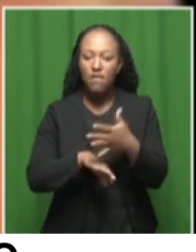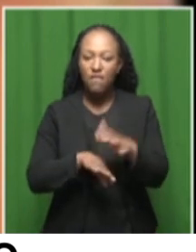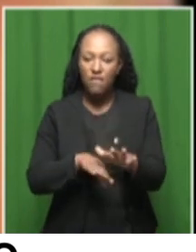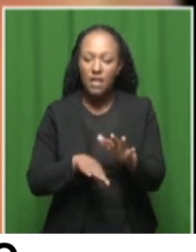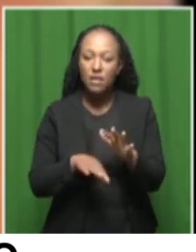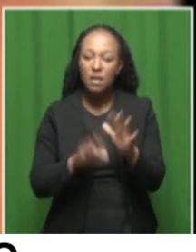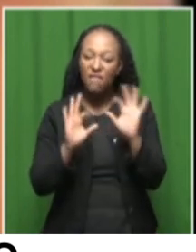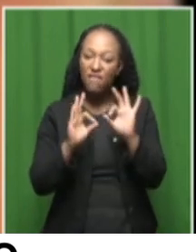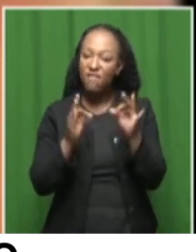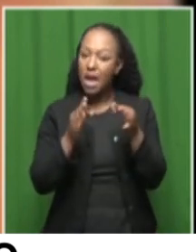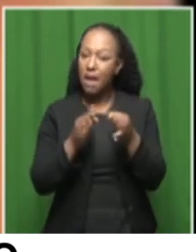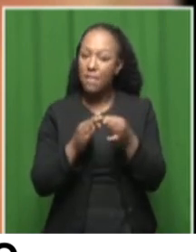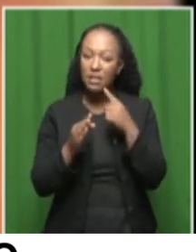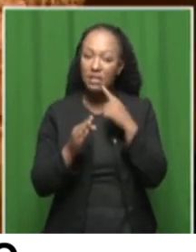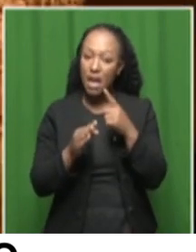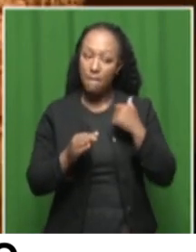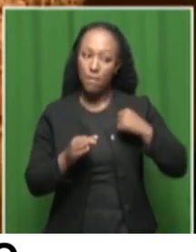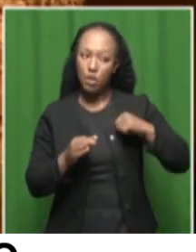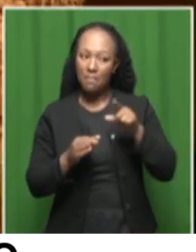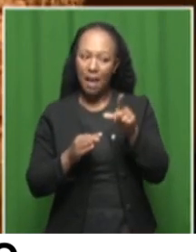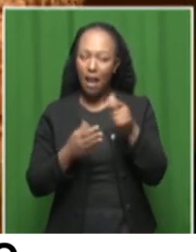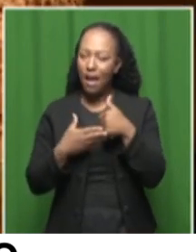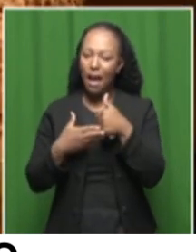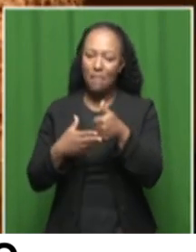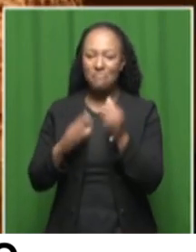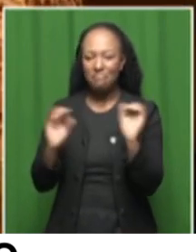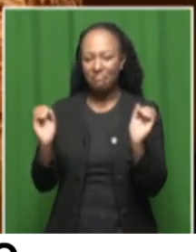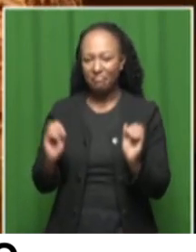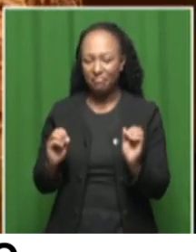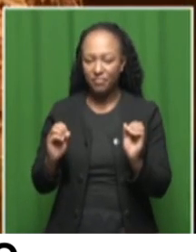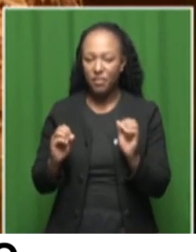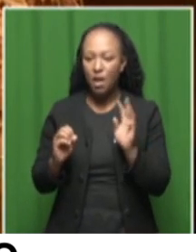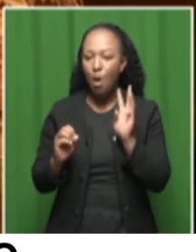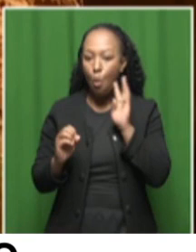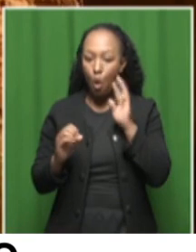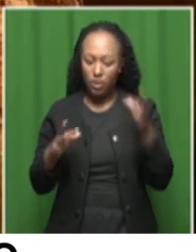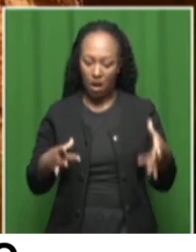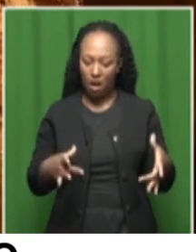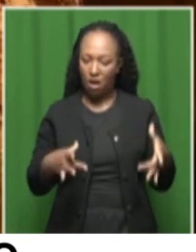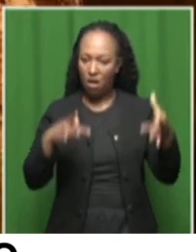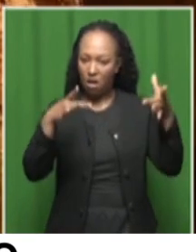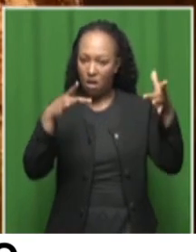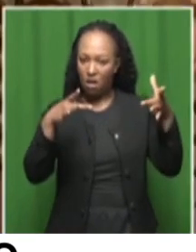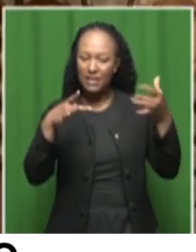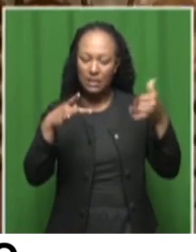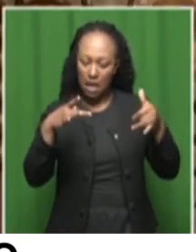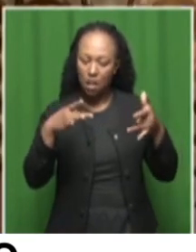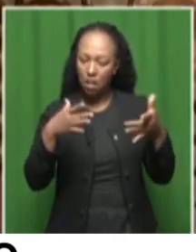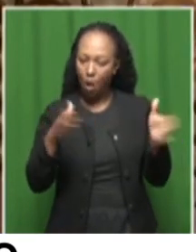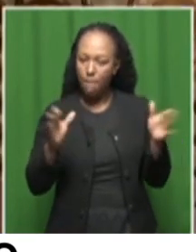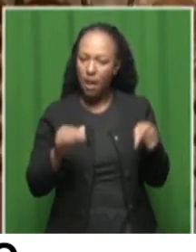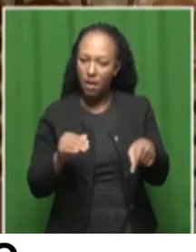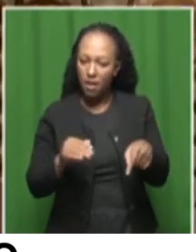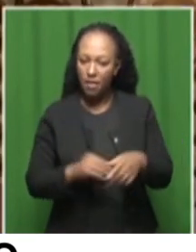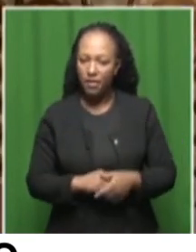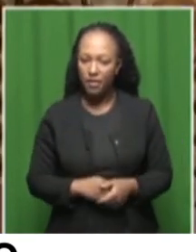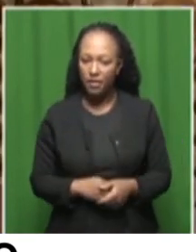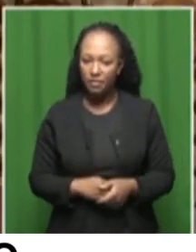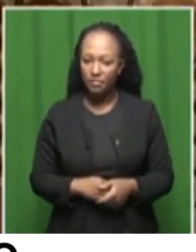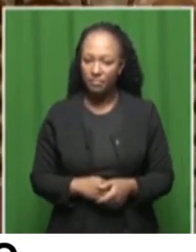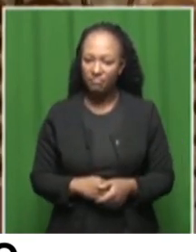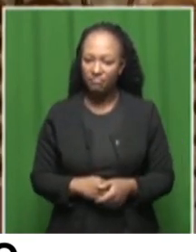little assistance from the municipality and the waterhole is still not closed. It was definitely